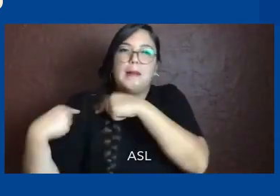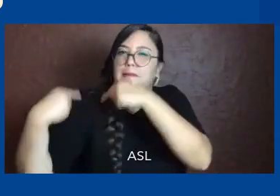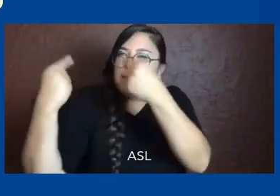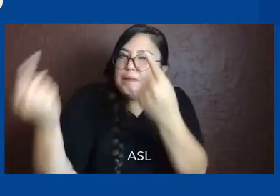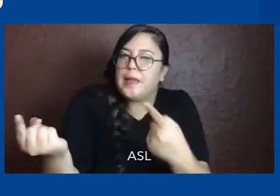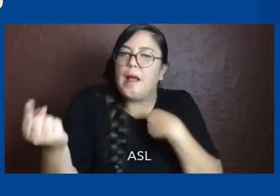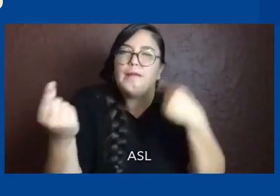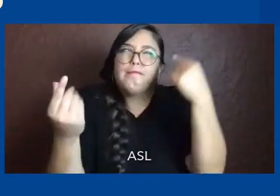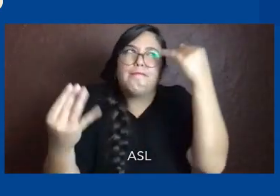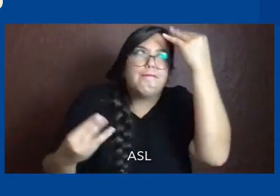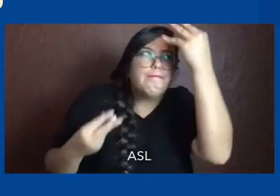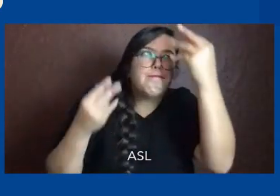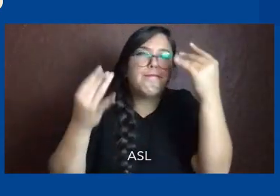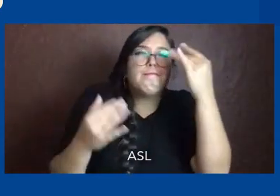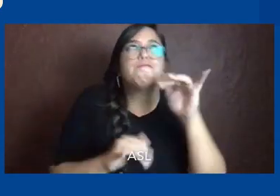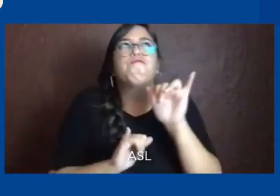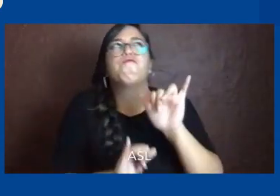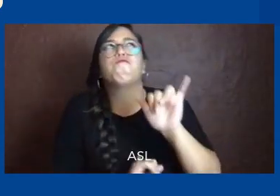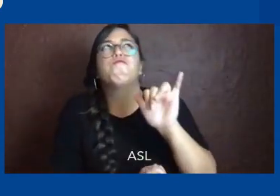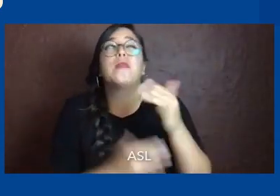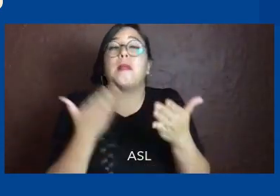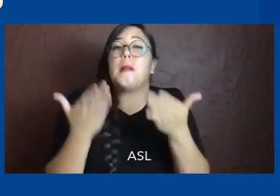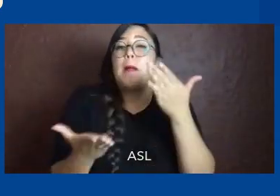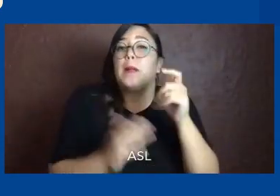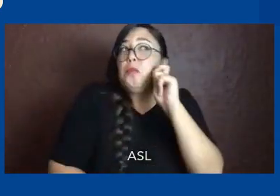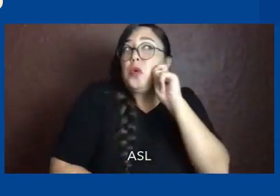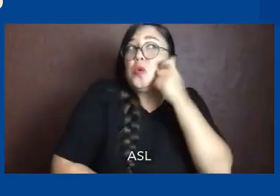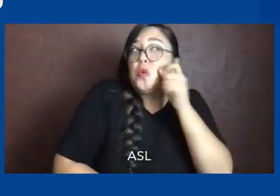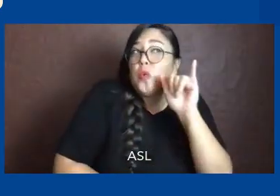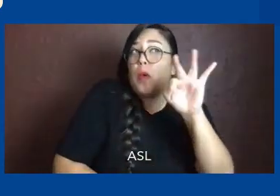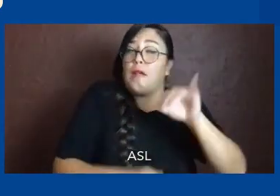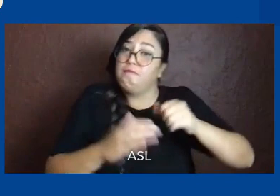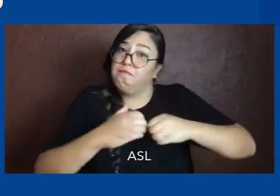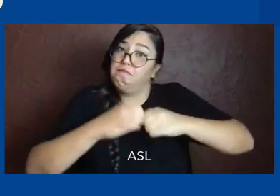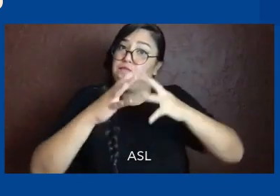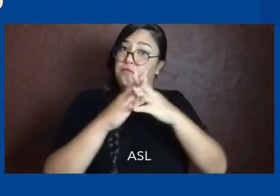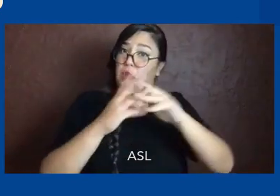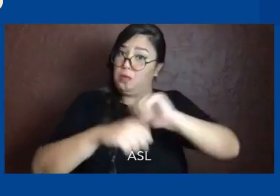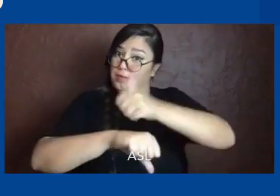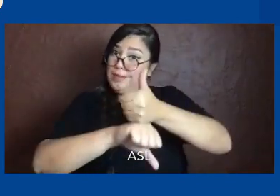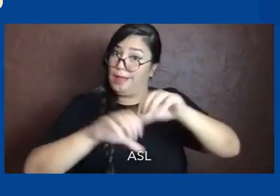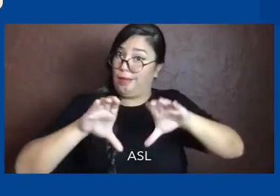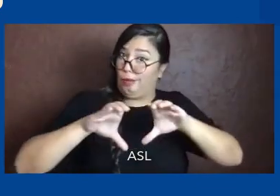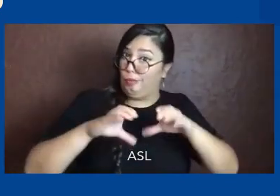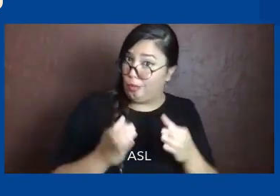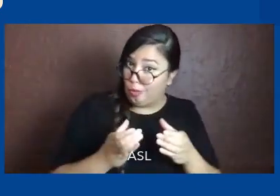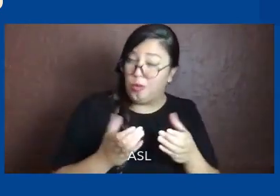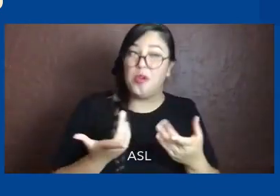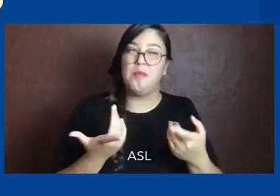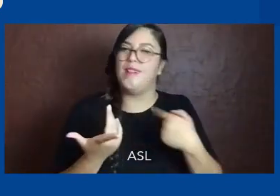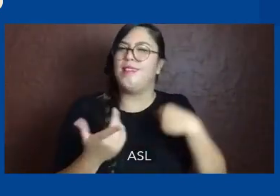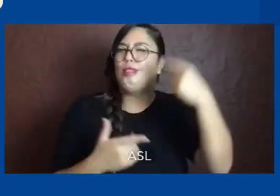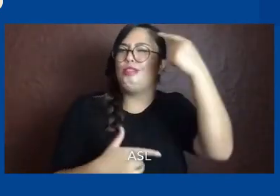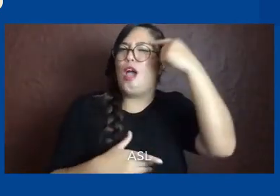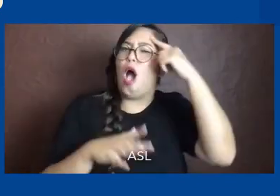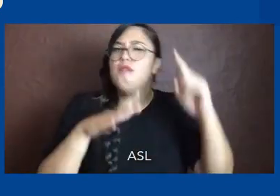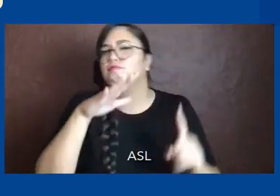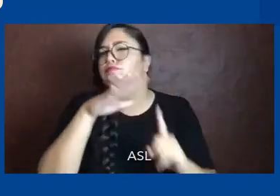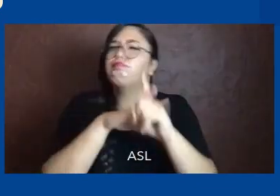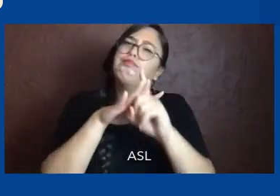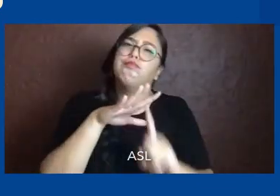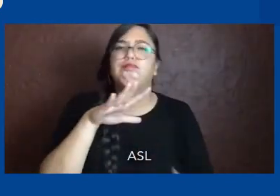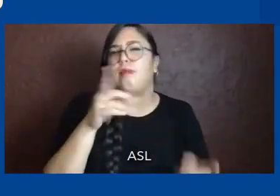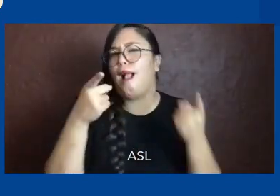it be cool if something like this existed? And I just would have these passing thoughts, but I think a lot of us